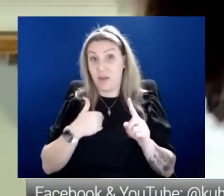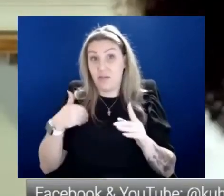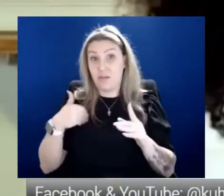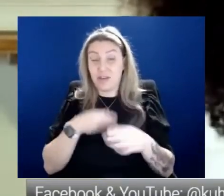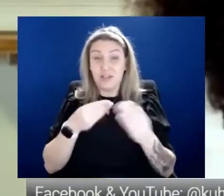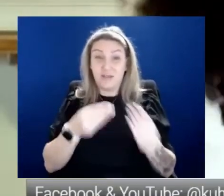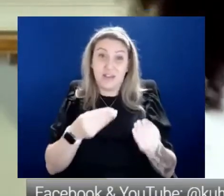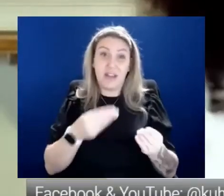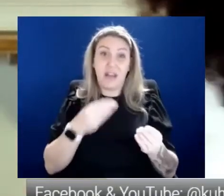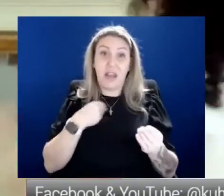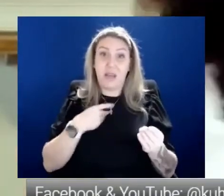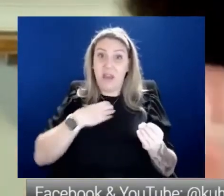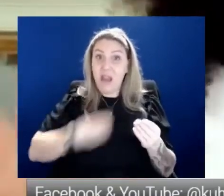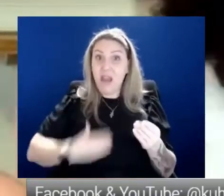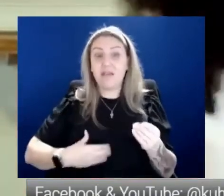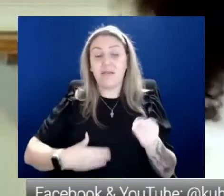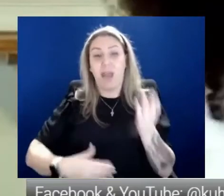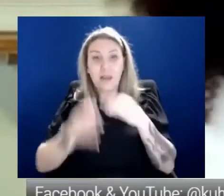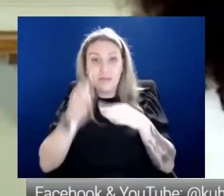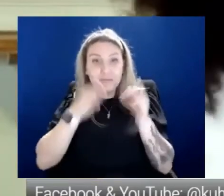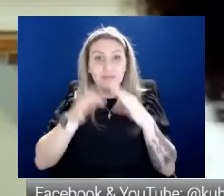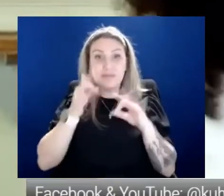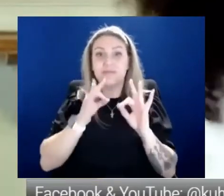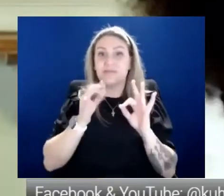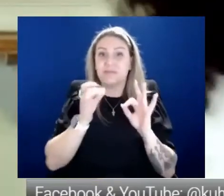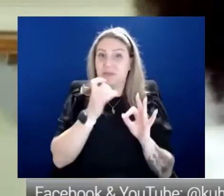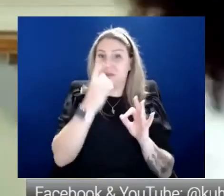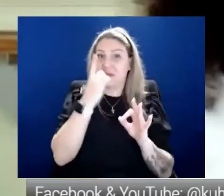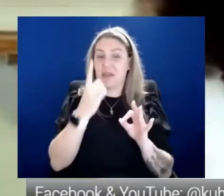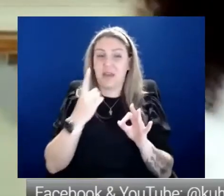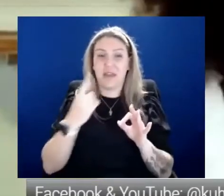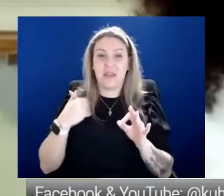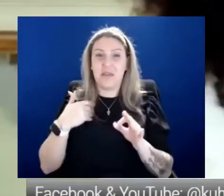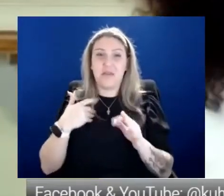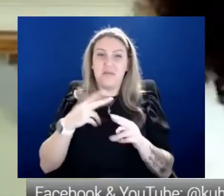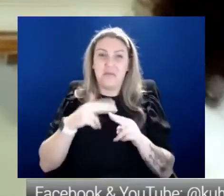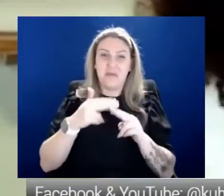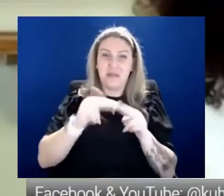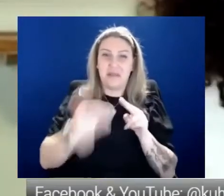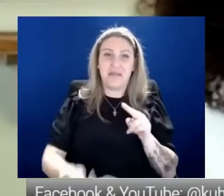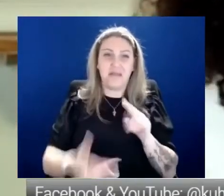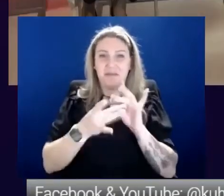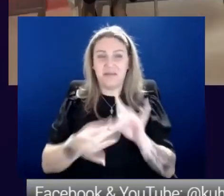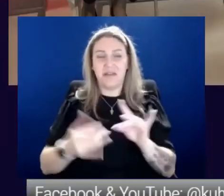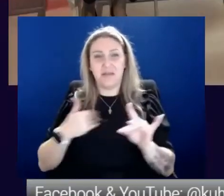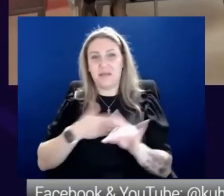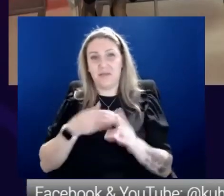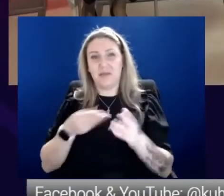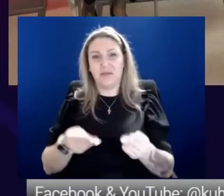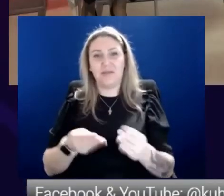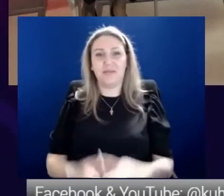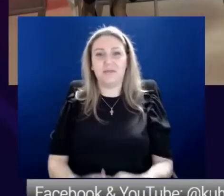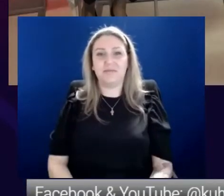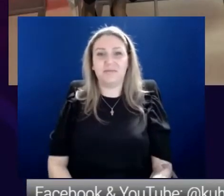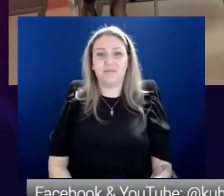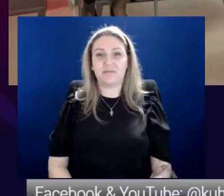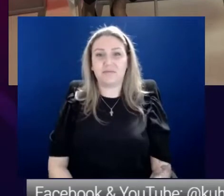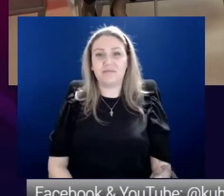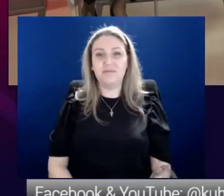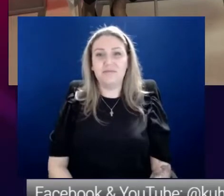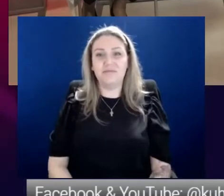of snacks. So I don't think that the weight loss there is tied to breastfeeding. That's good to